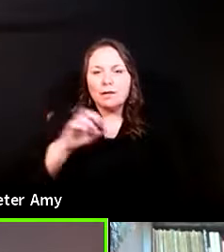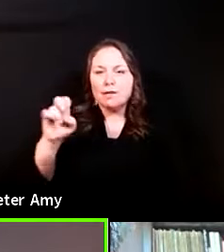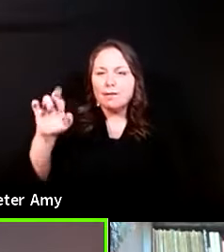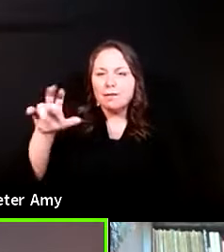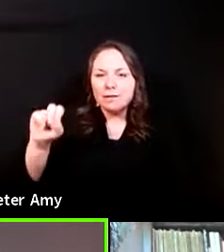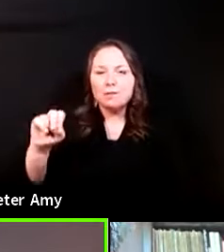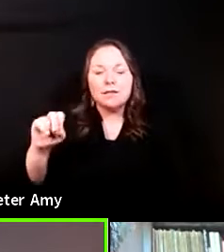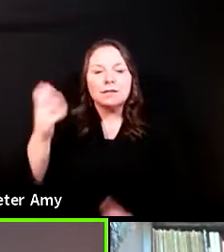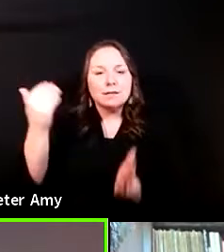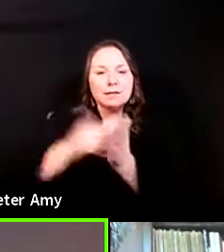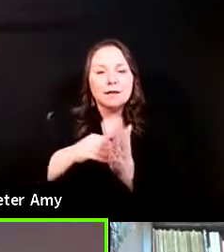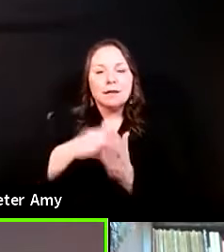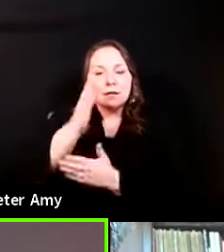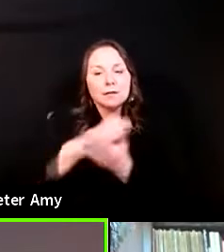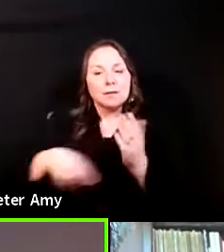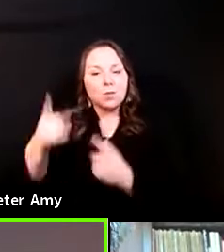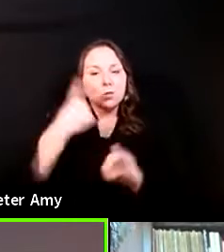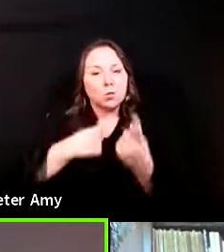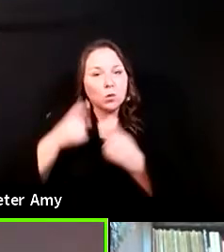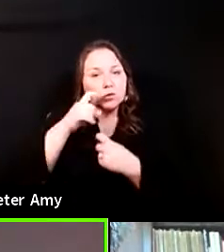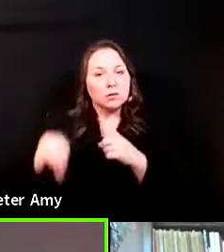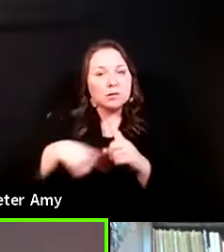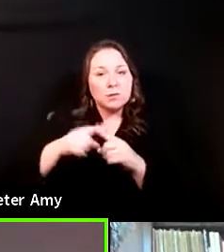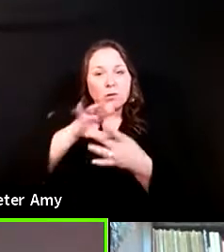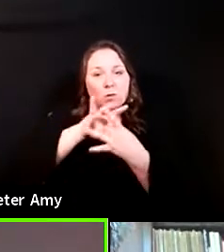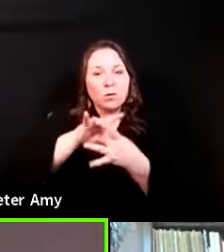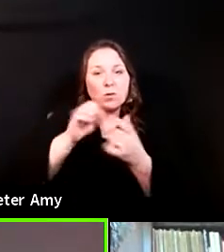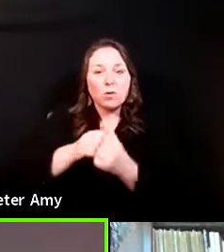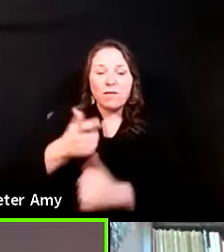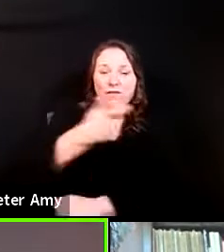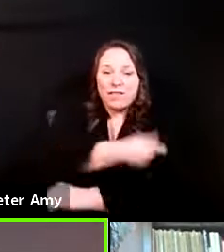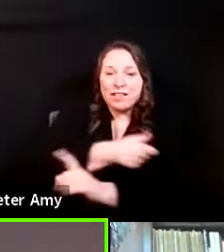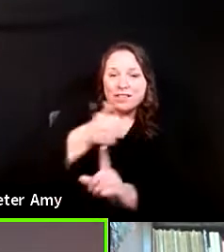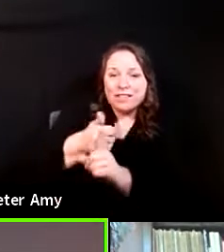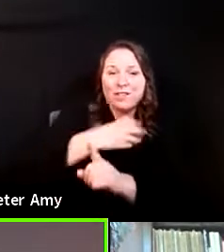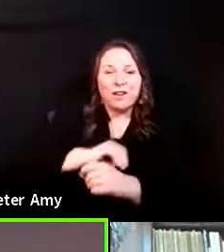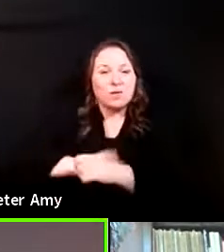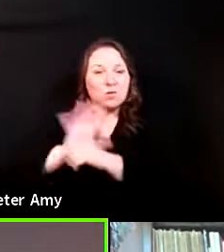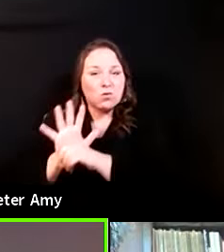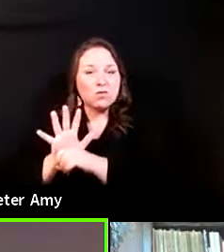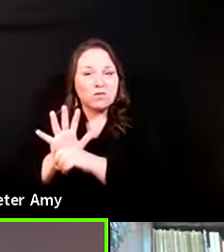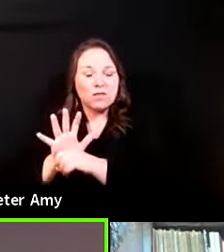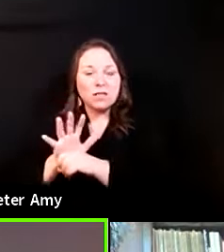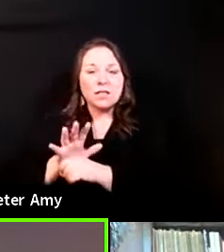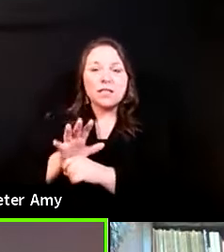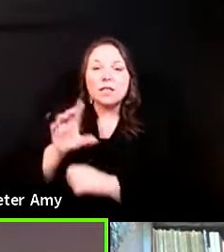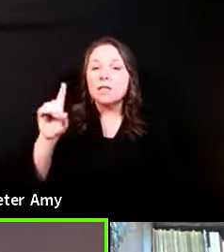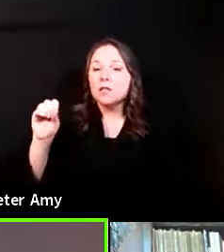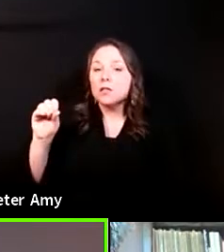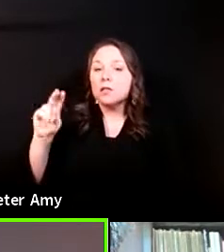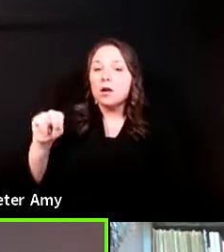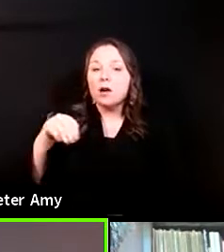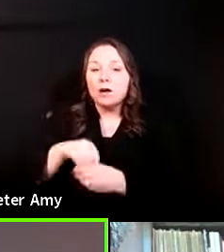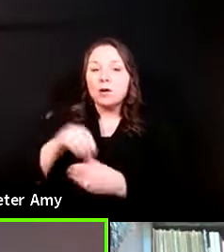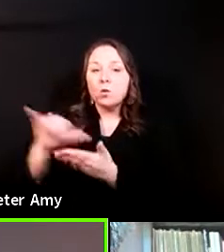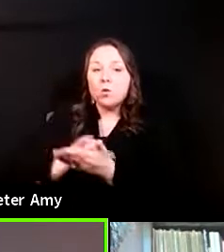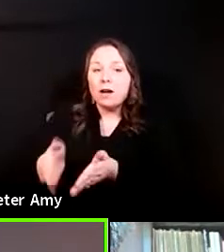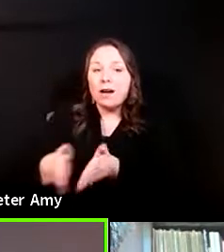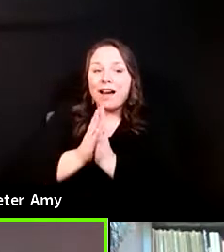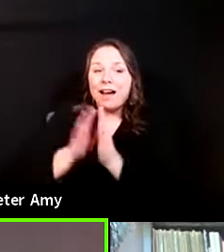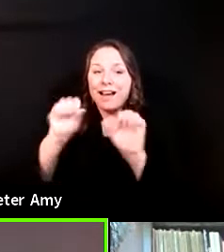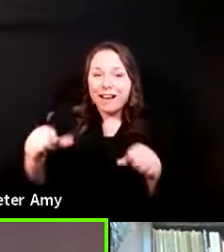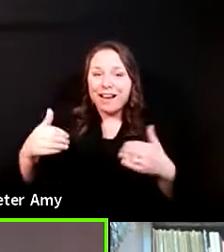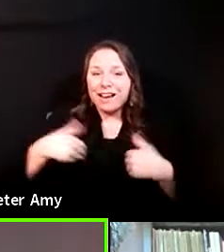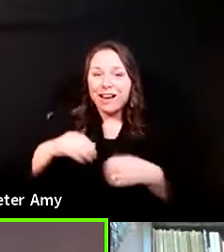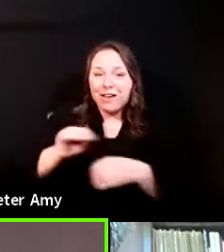some of those questions that we were getting, it was about the relationship between the vaccine and COVID itself. Dawn in New York asked, can you get COVID